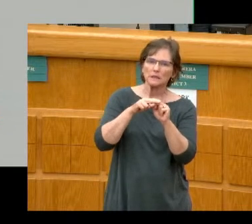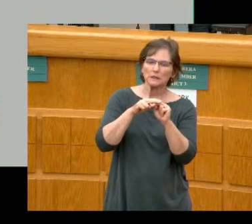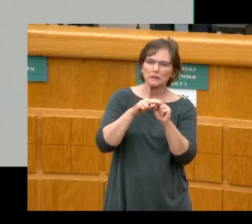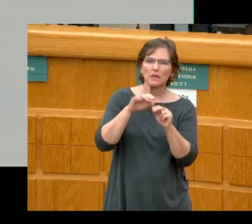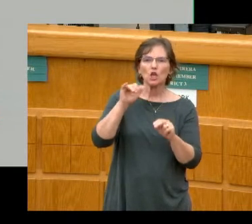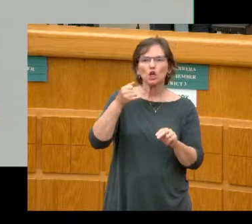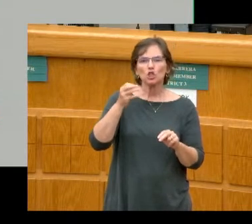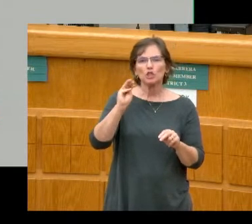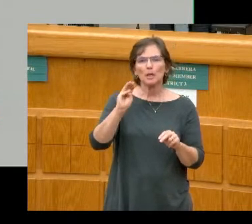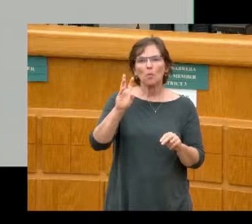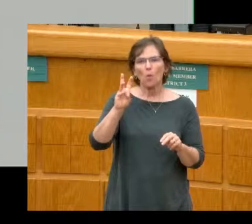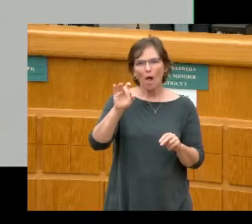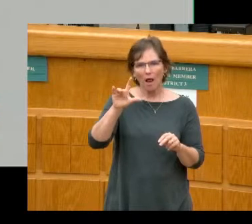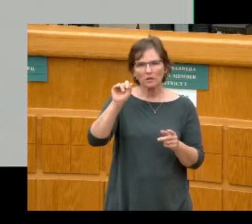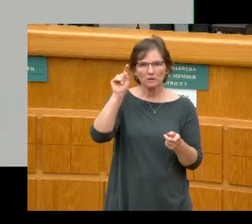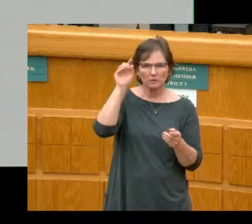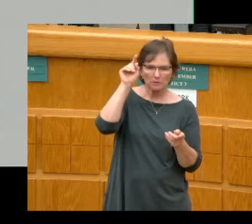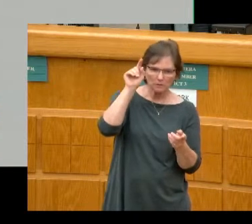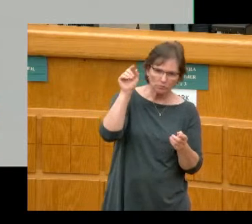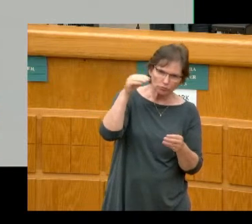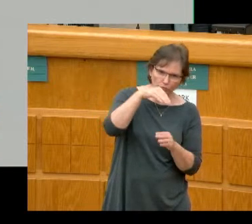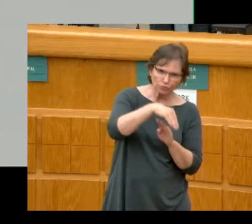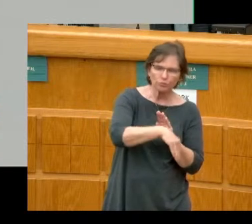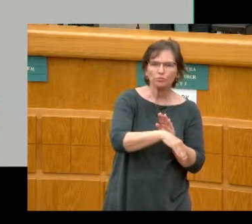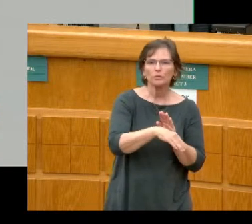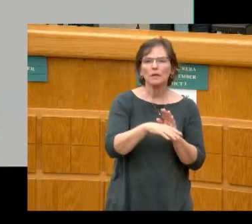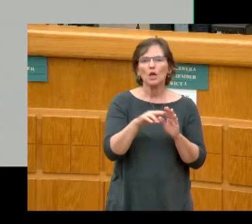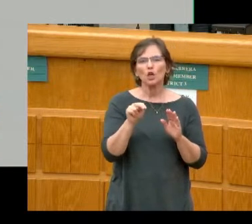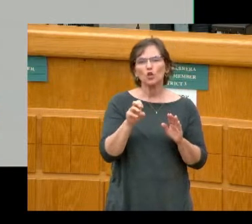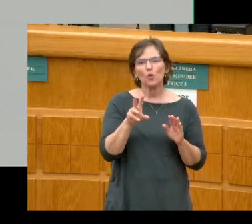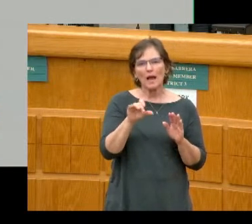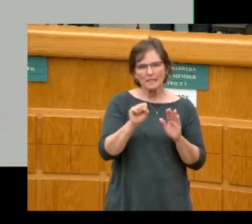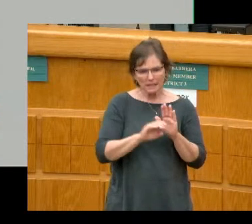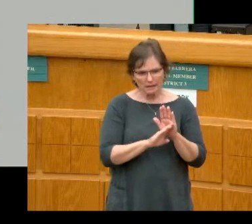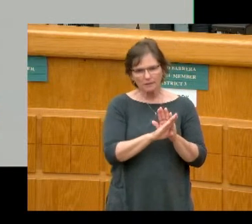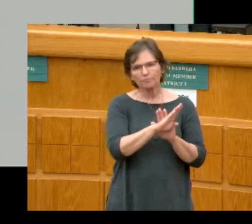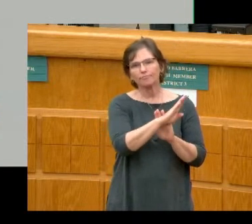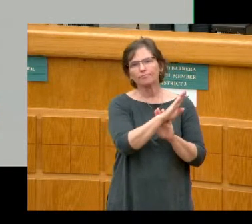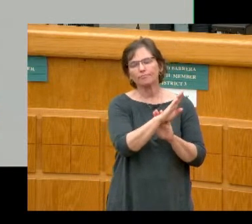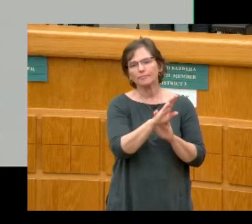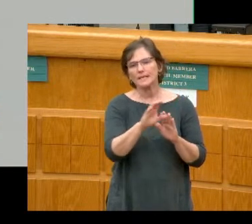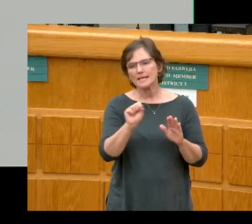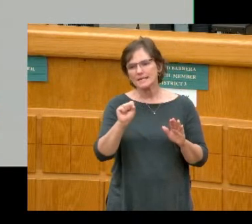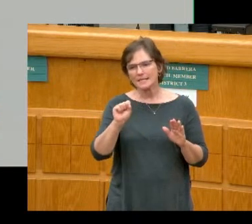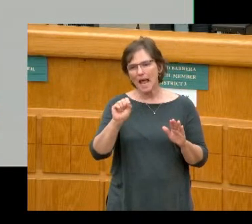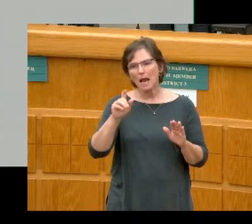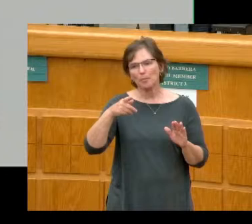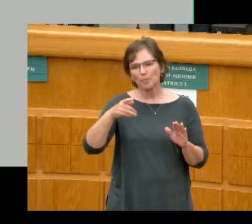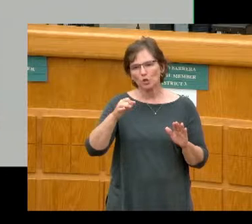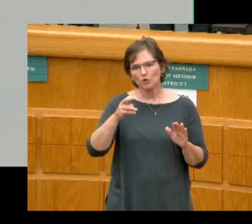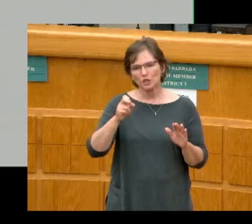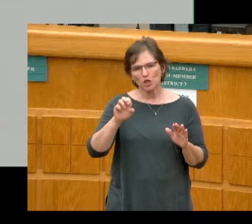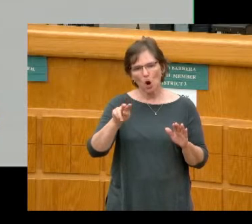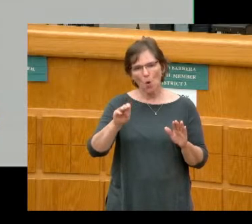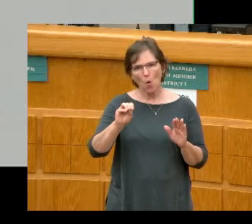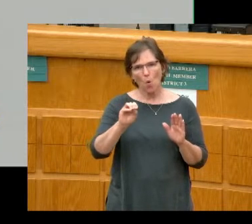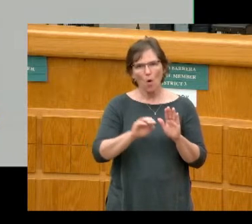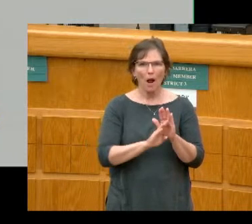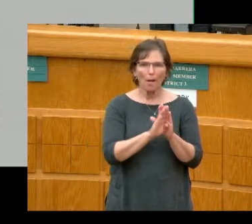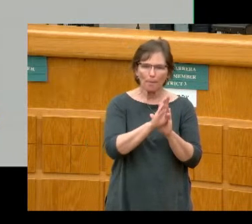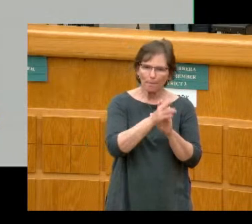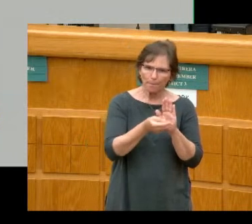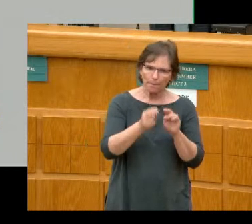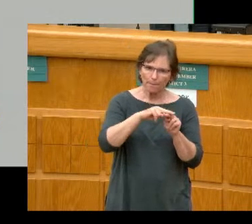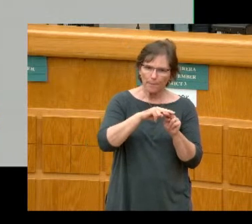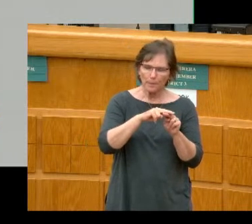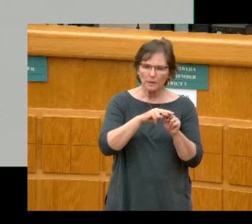our time is limited here. Let's start with this one. In the Coastal Bend, each one of these lines represents the new cases per day for